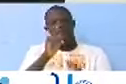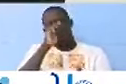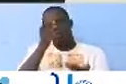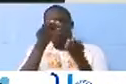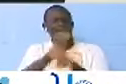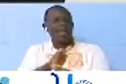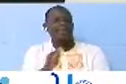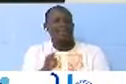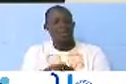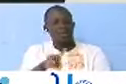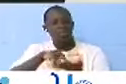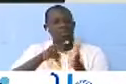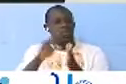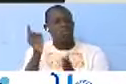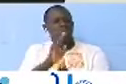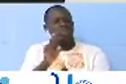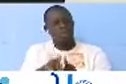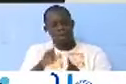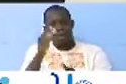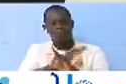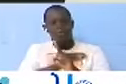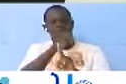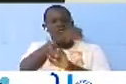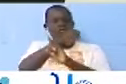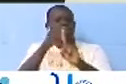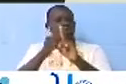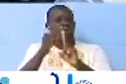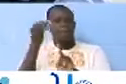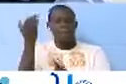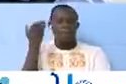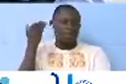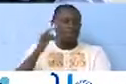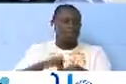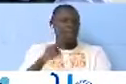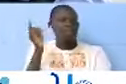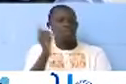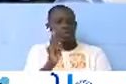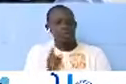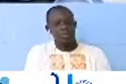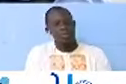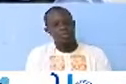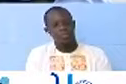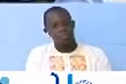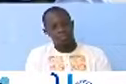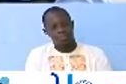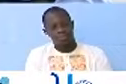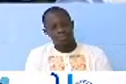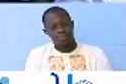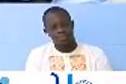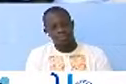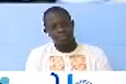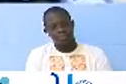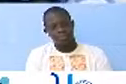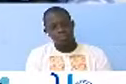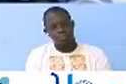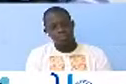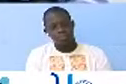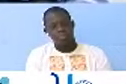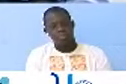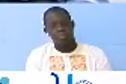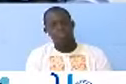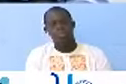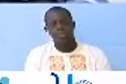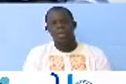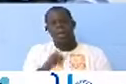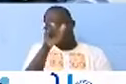do you mean by that? What was his condition at that time? Ino koto munete, ala halo nyi benu nyadi la wadi. Alo nagiya mirodo. Well, as